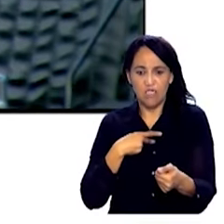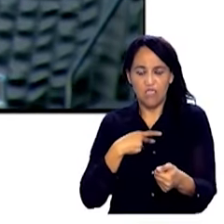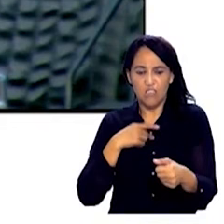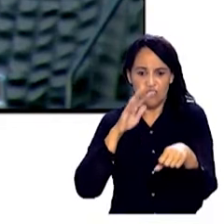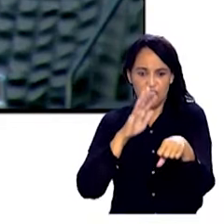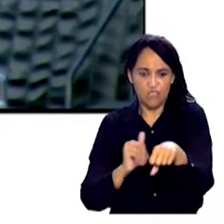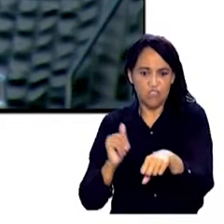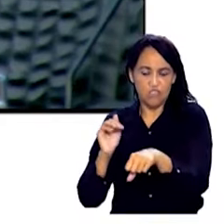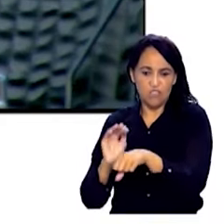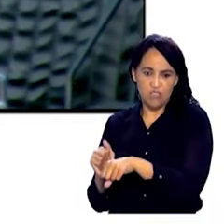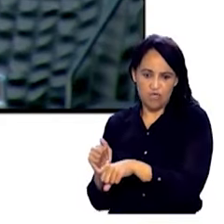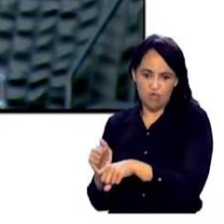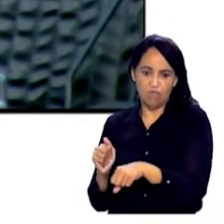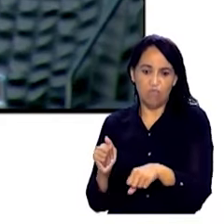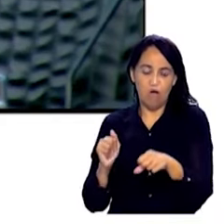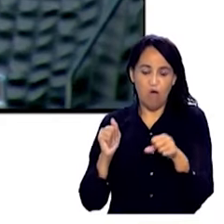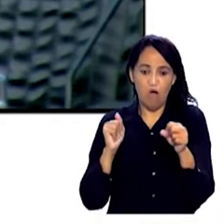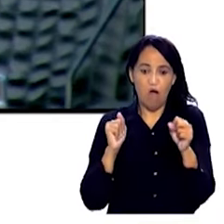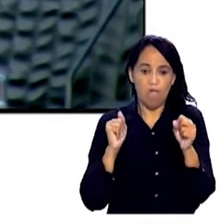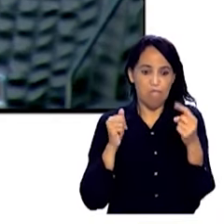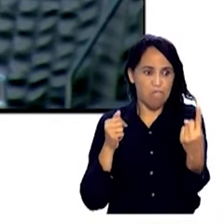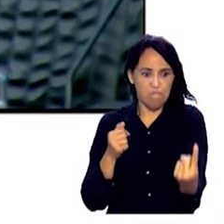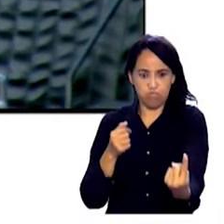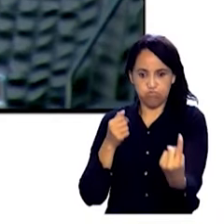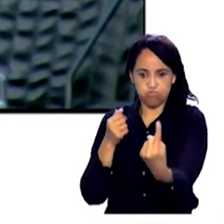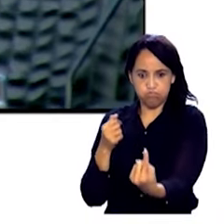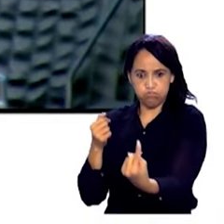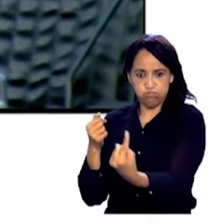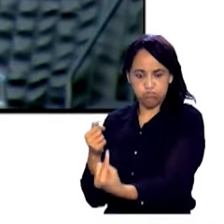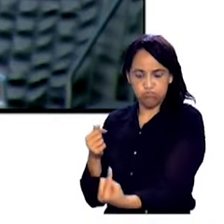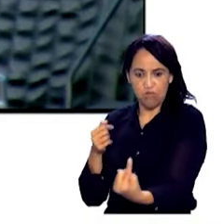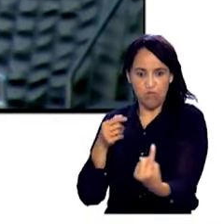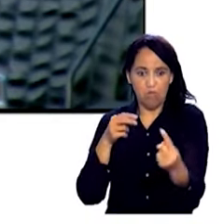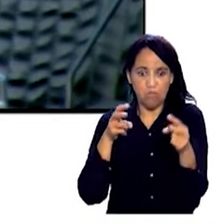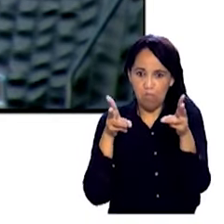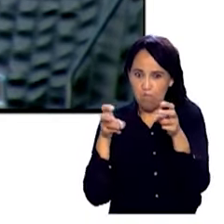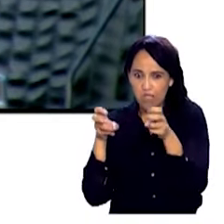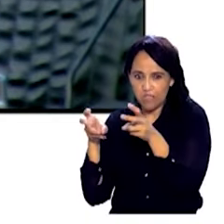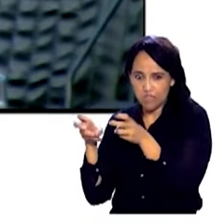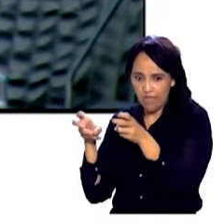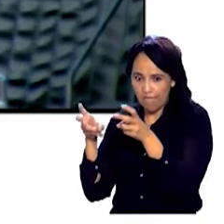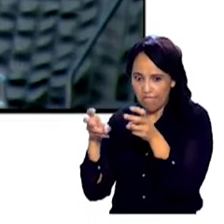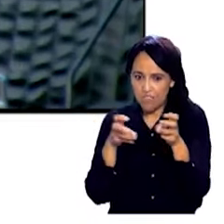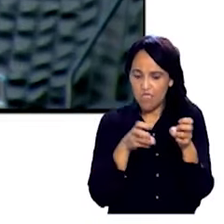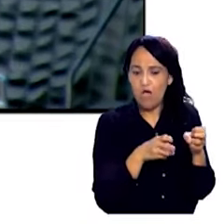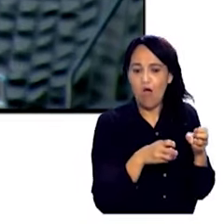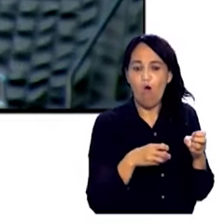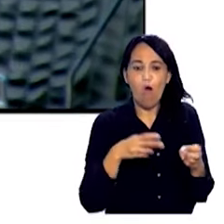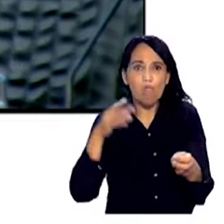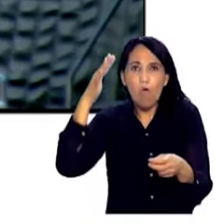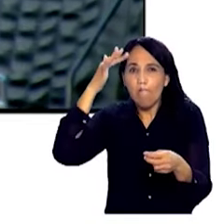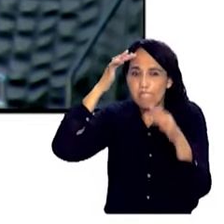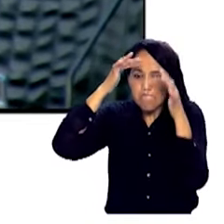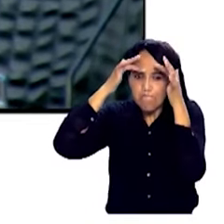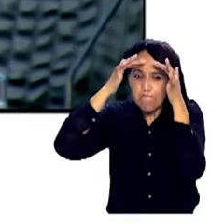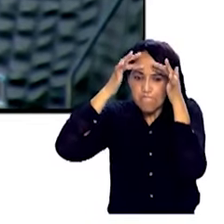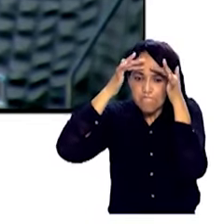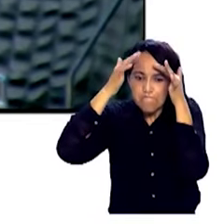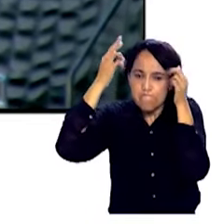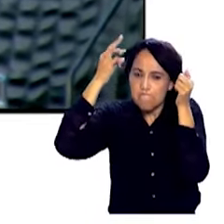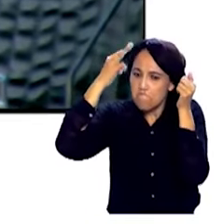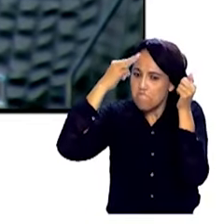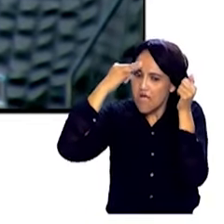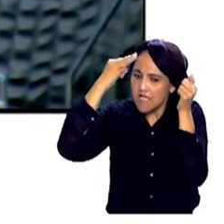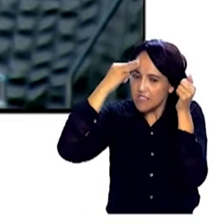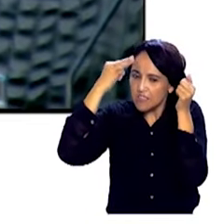Minds with sufficient temp and Judgment in part that is because Theo confirmation process for Supreme Court